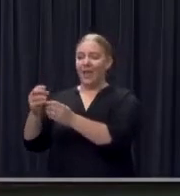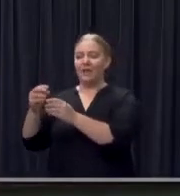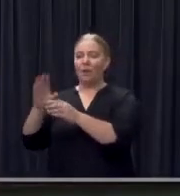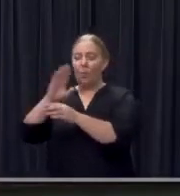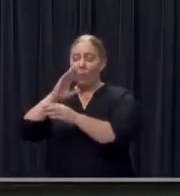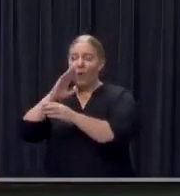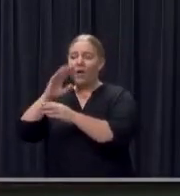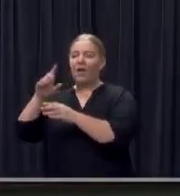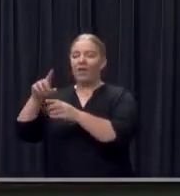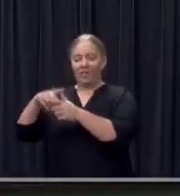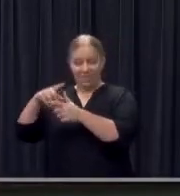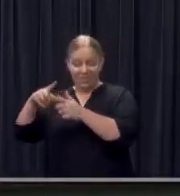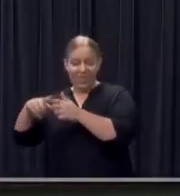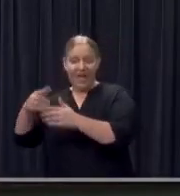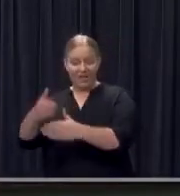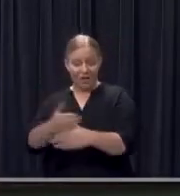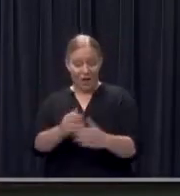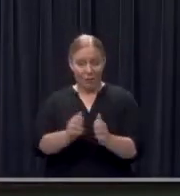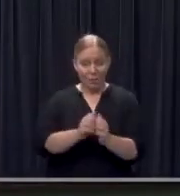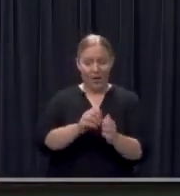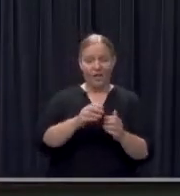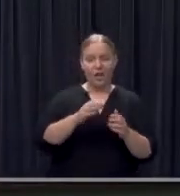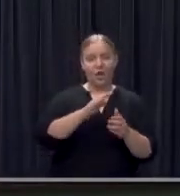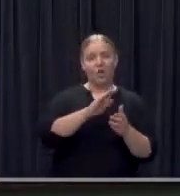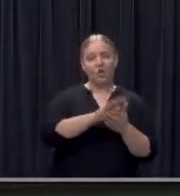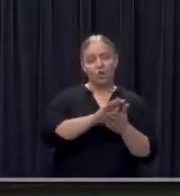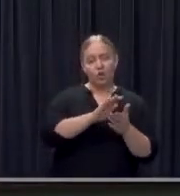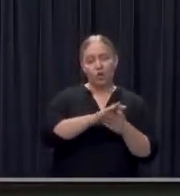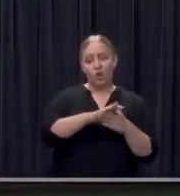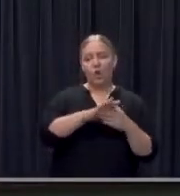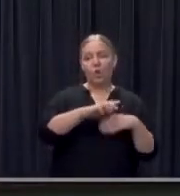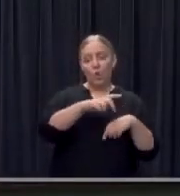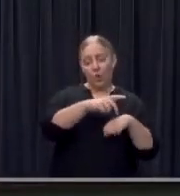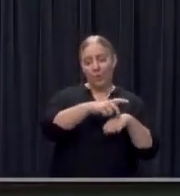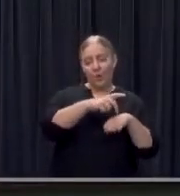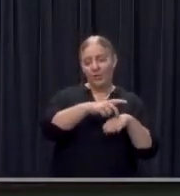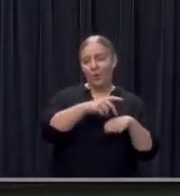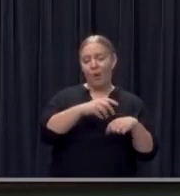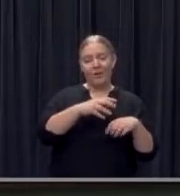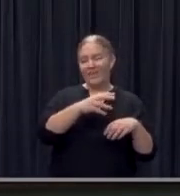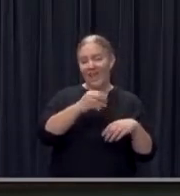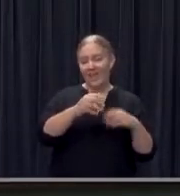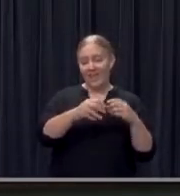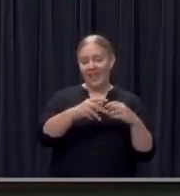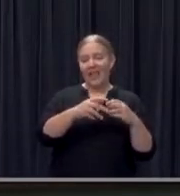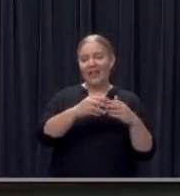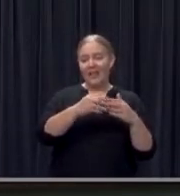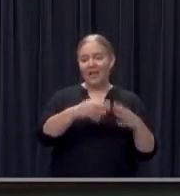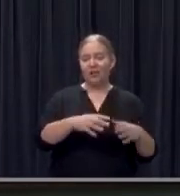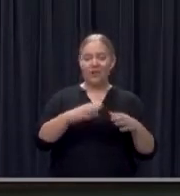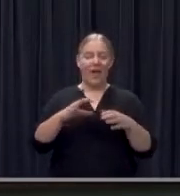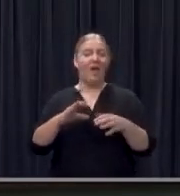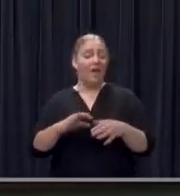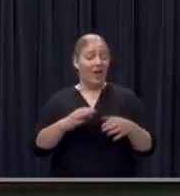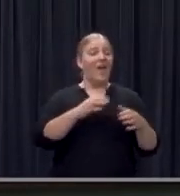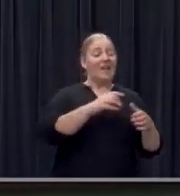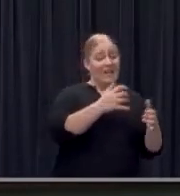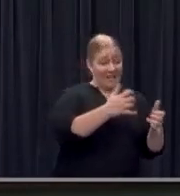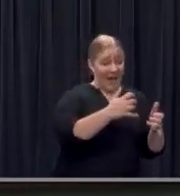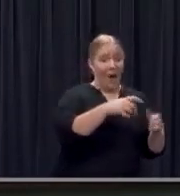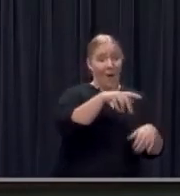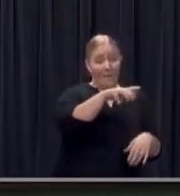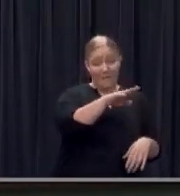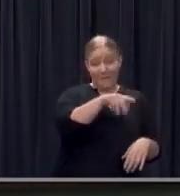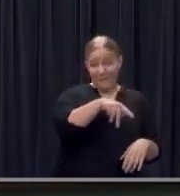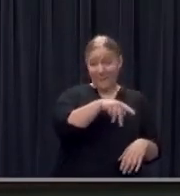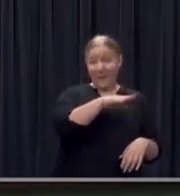schools in sharing, cross-pollinating with the PBIS programs, right? That was one of the things that Dr. Yeager